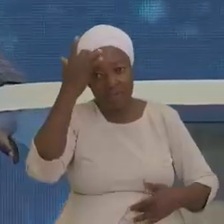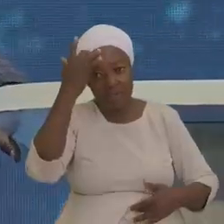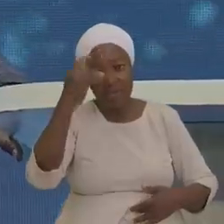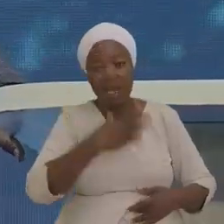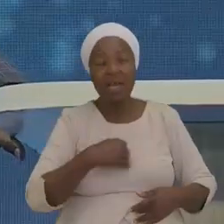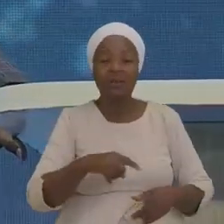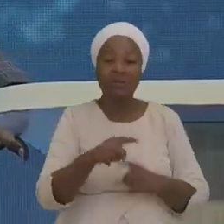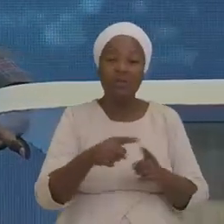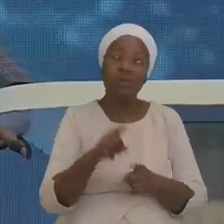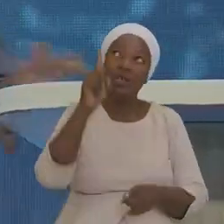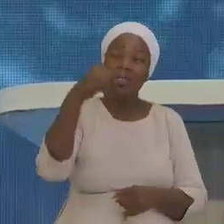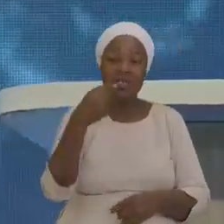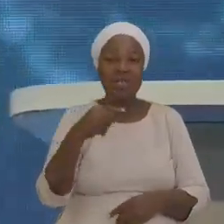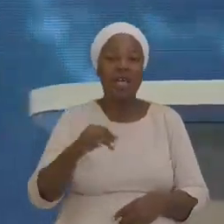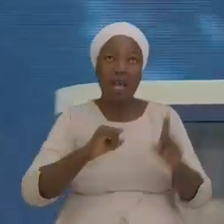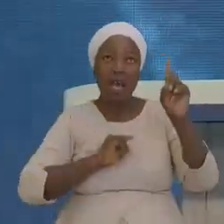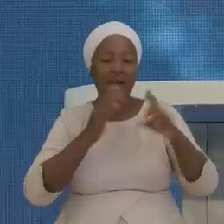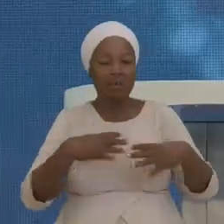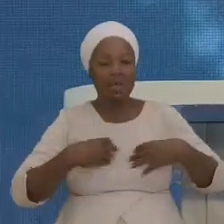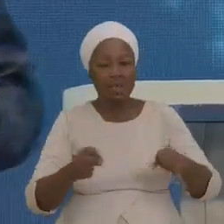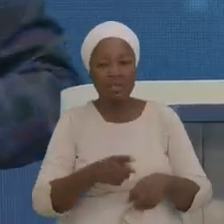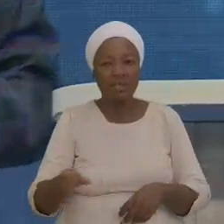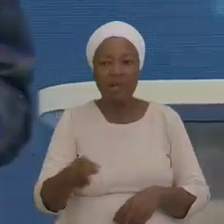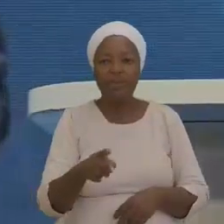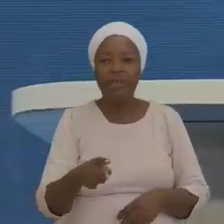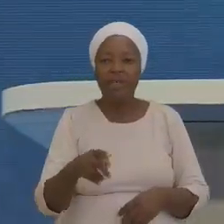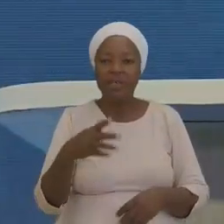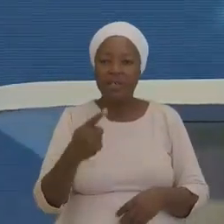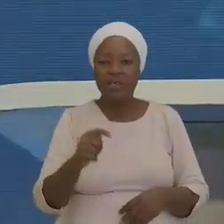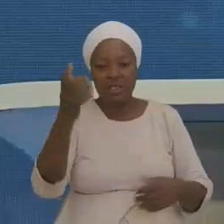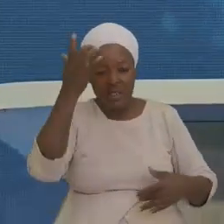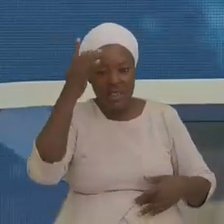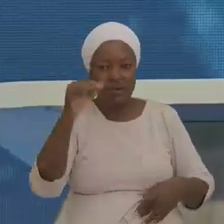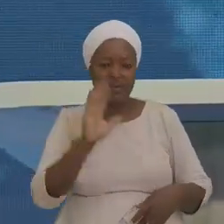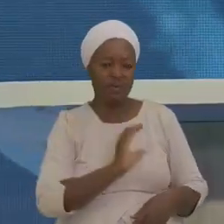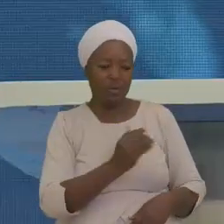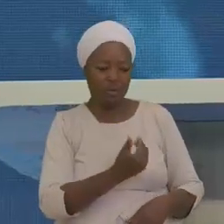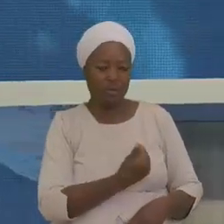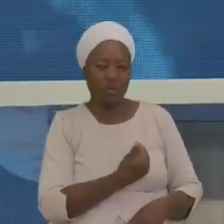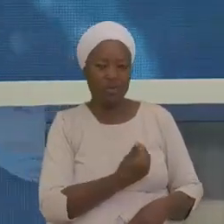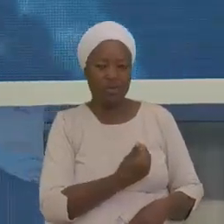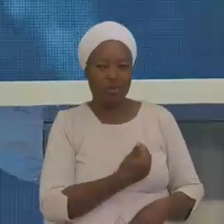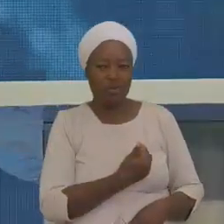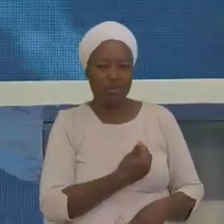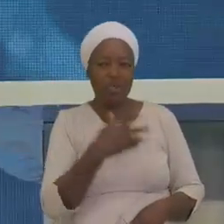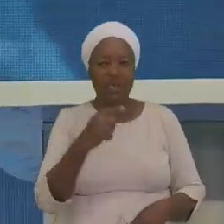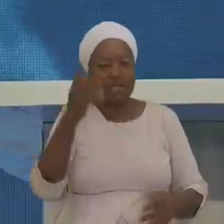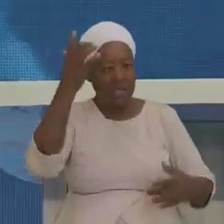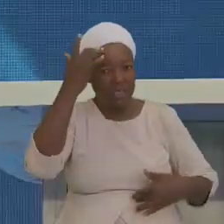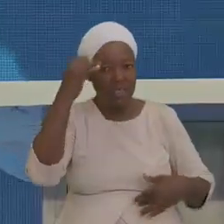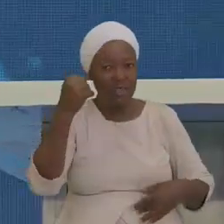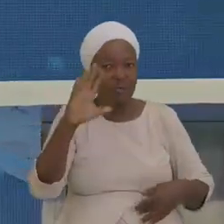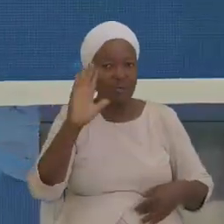says, I'll cure them, the ailment of your soul, the ailment of